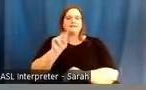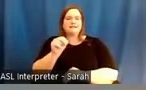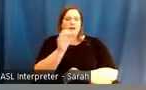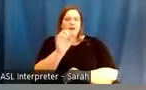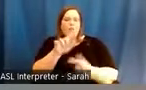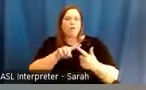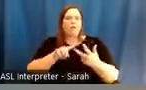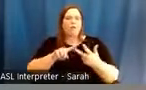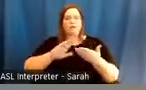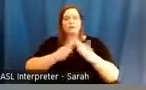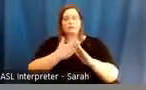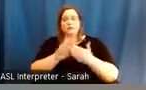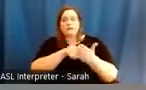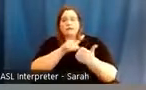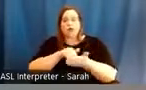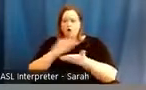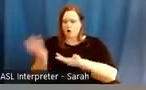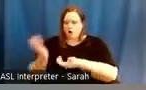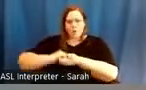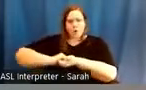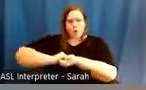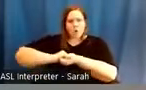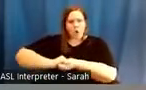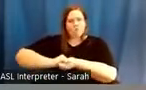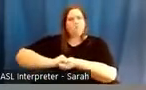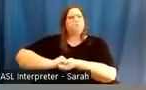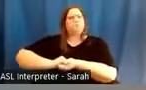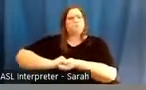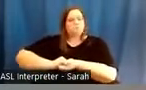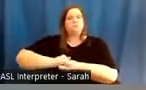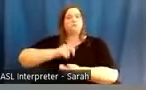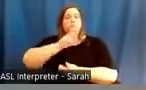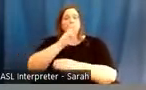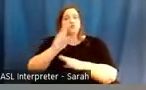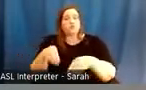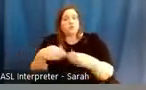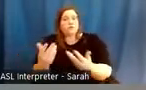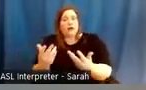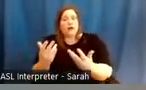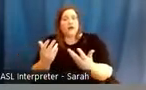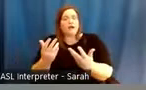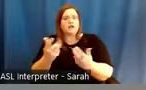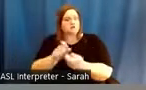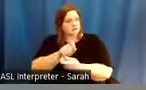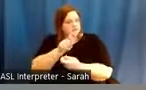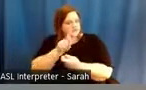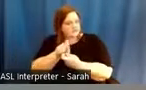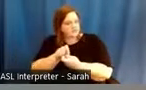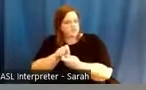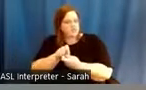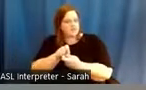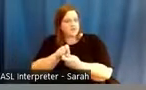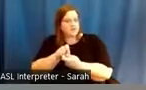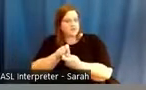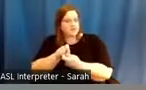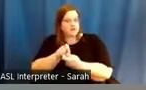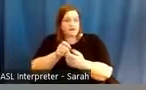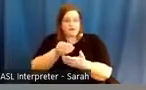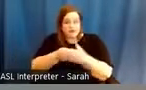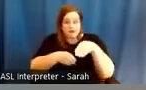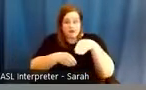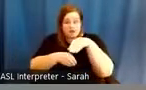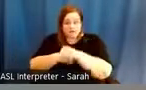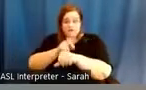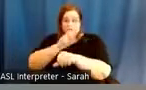We've had a good partnership to ensure that we've provided specific funding to make them